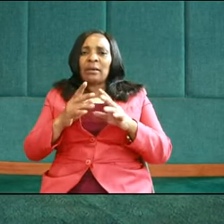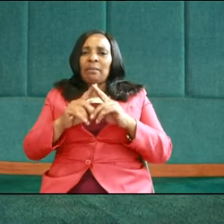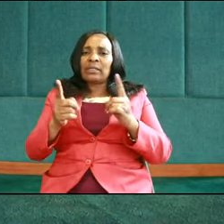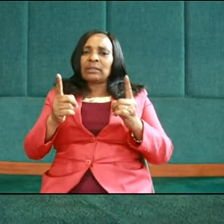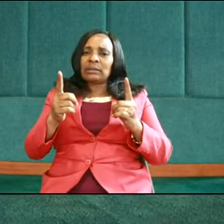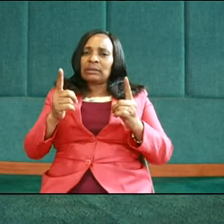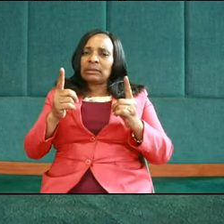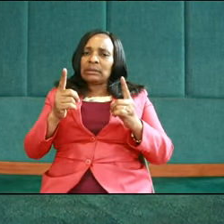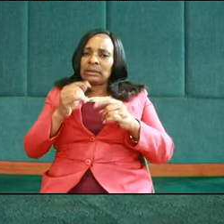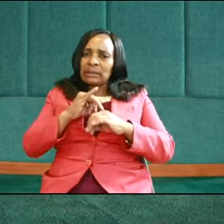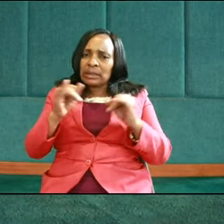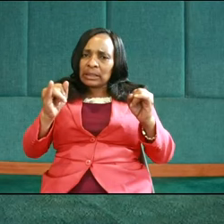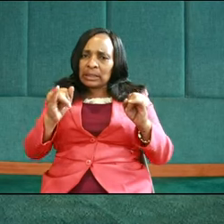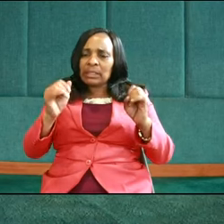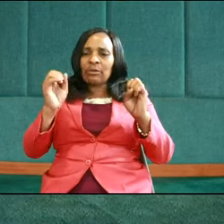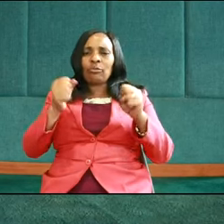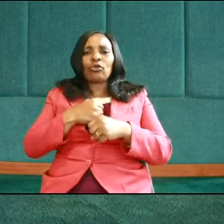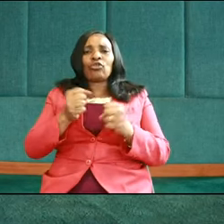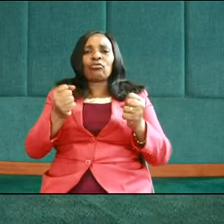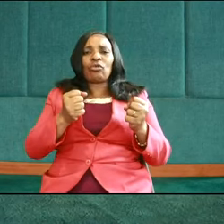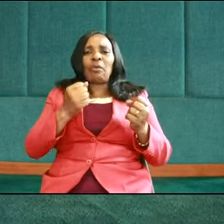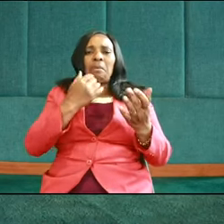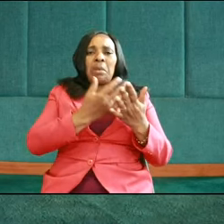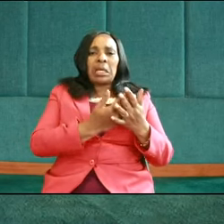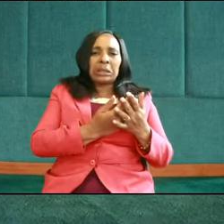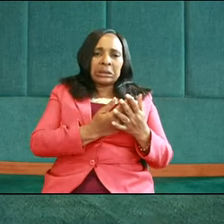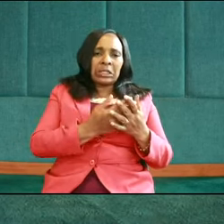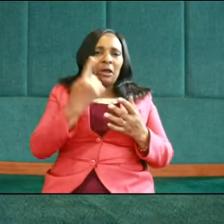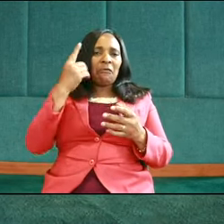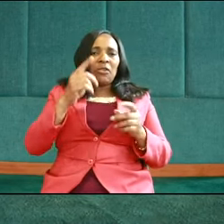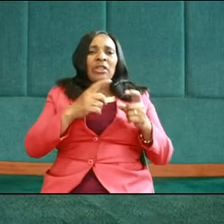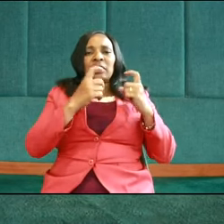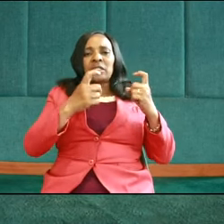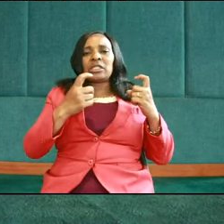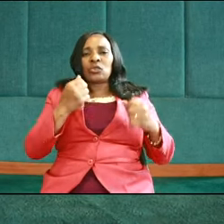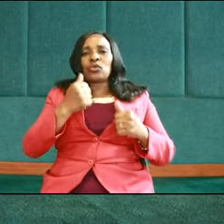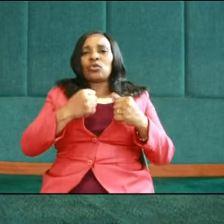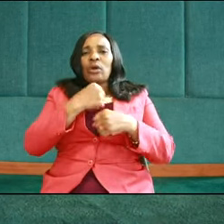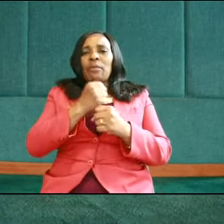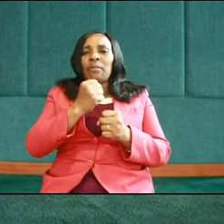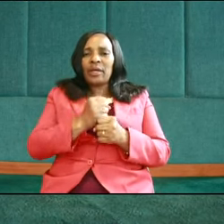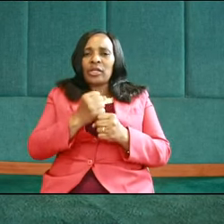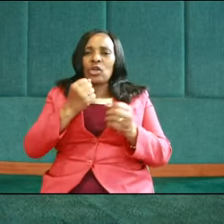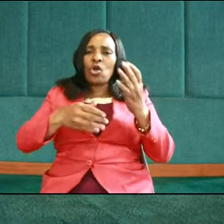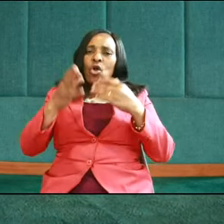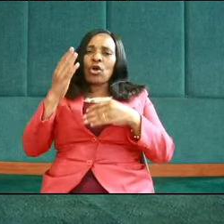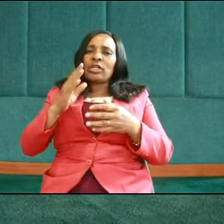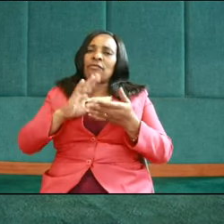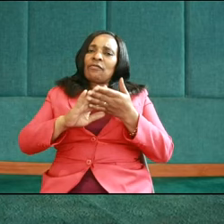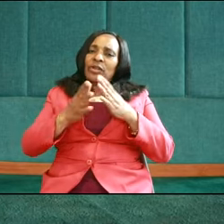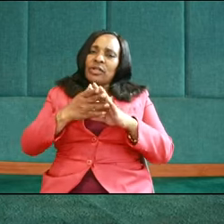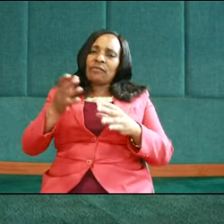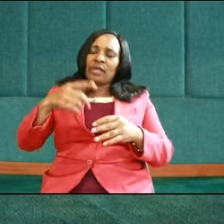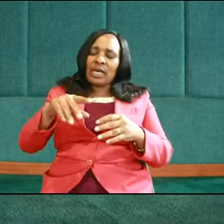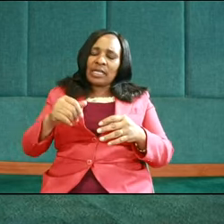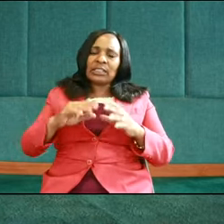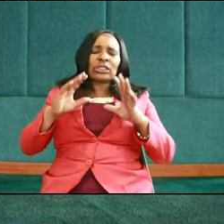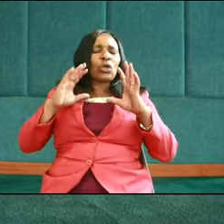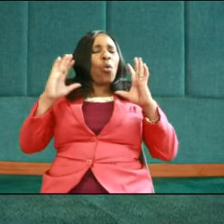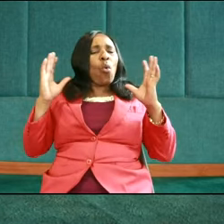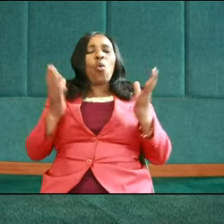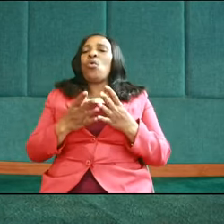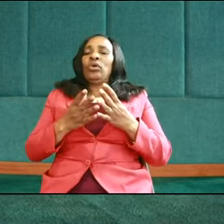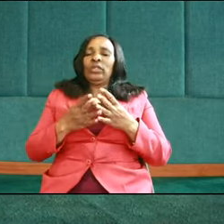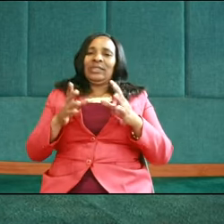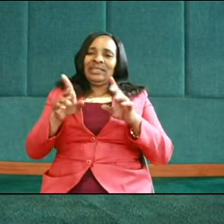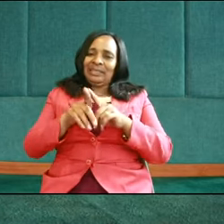clean such that we are not liable to be punished for the sin that we have committed. Right. So God is forgiving us entirely on